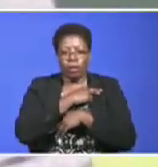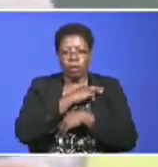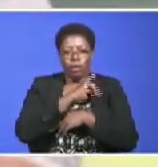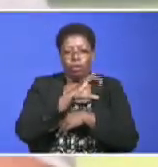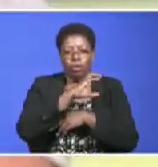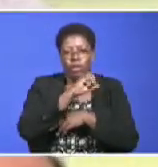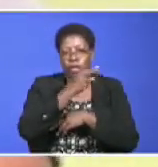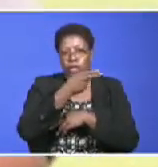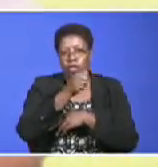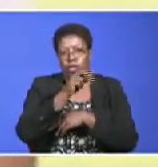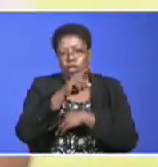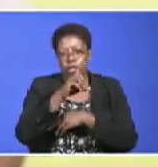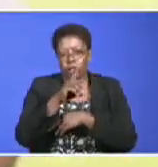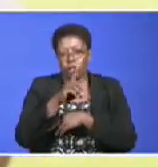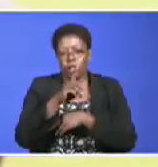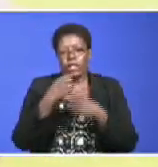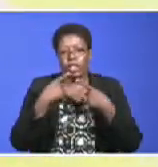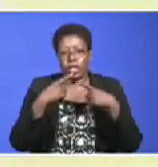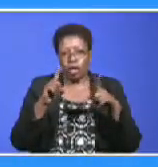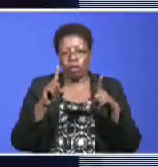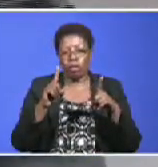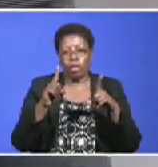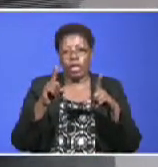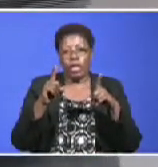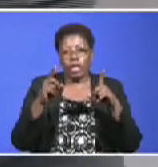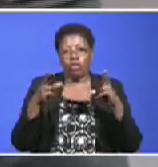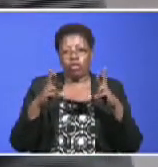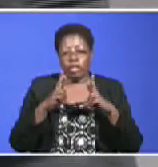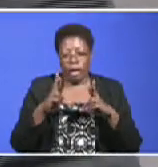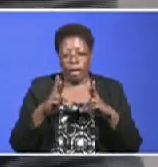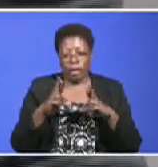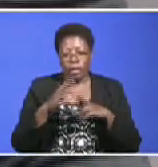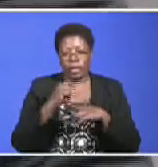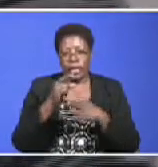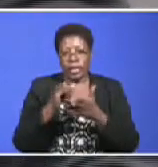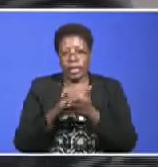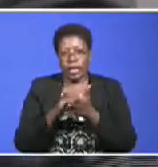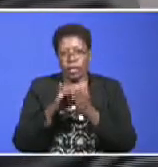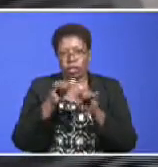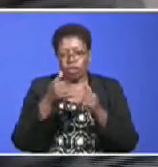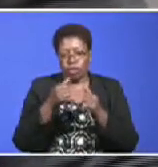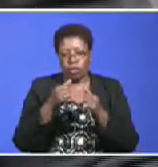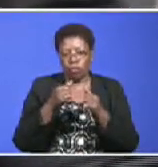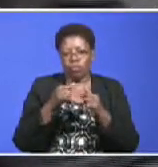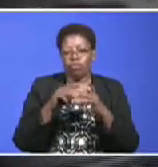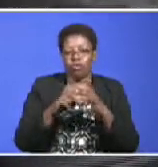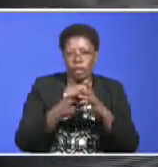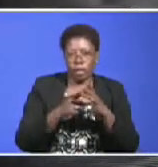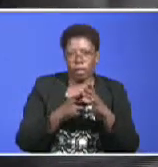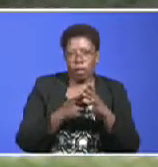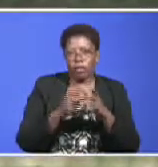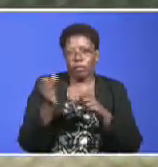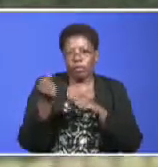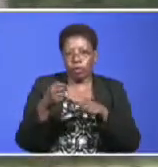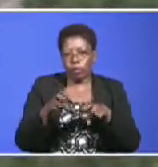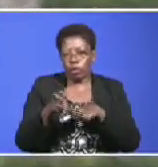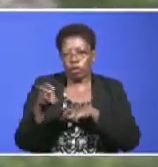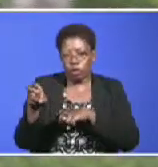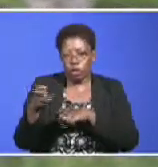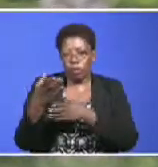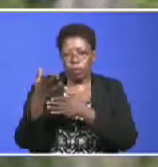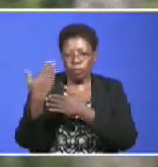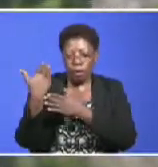over when he announced his retirement in 2017. It turns out that retirement was just the beginning of Richardson's baseball journey. The